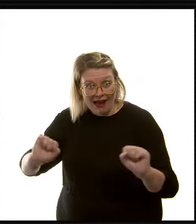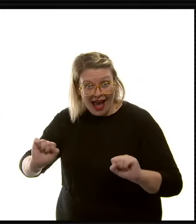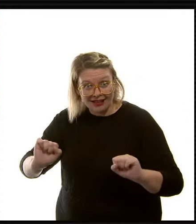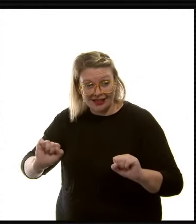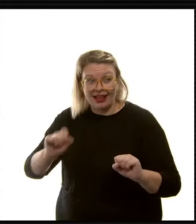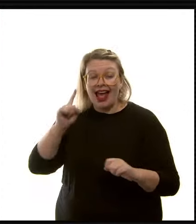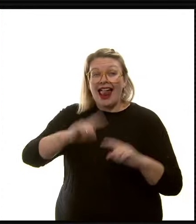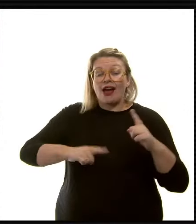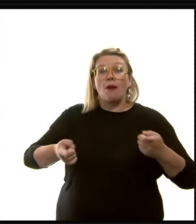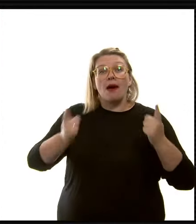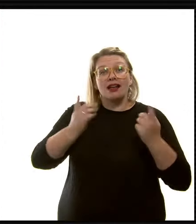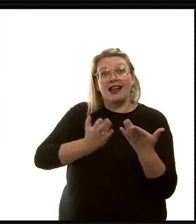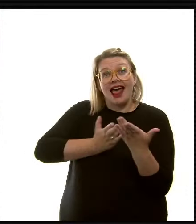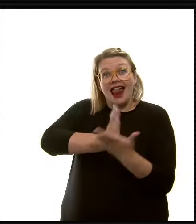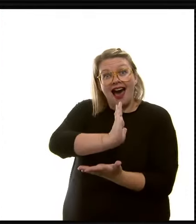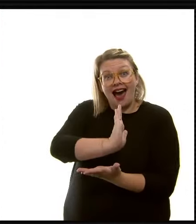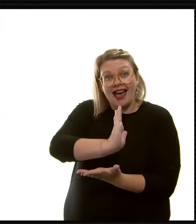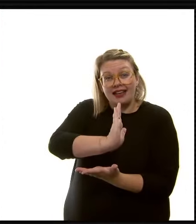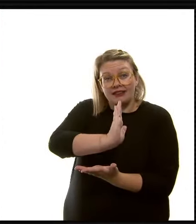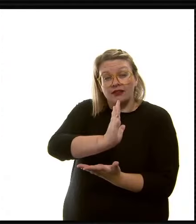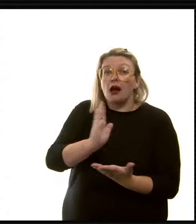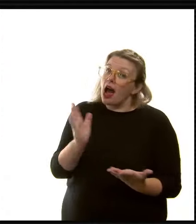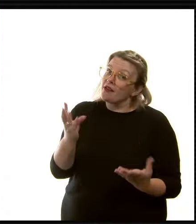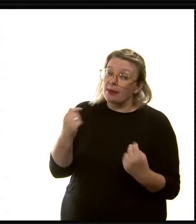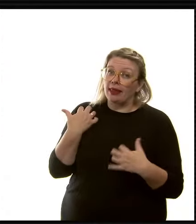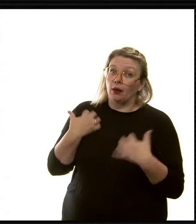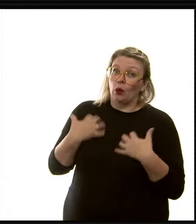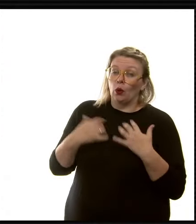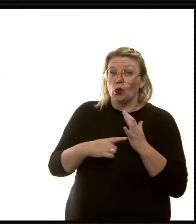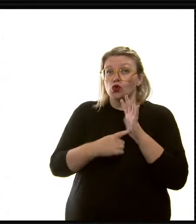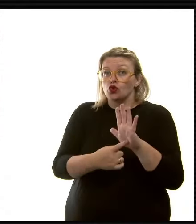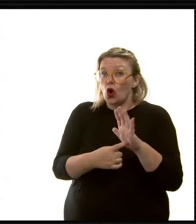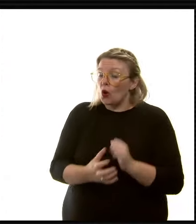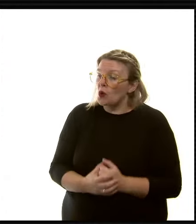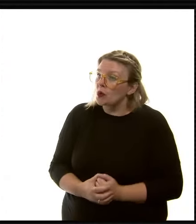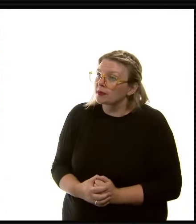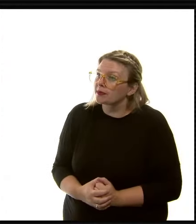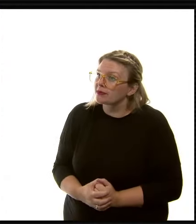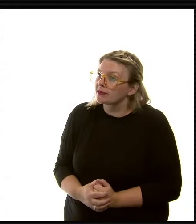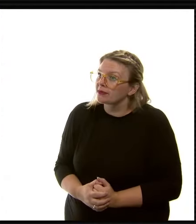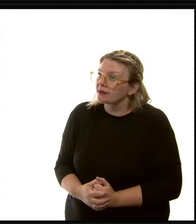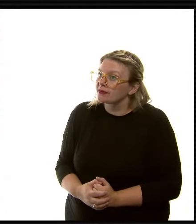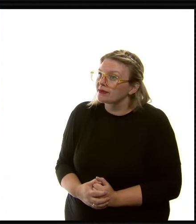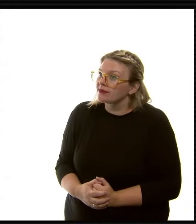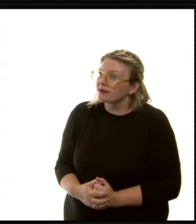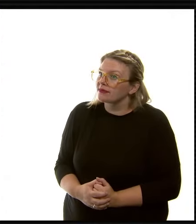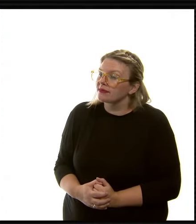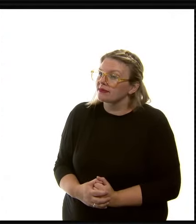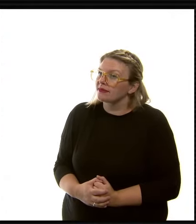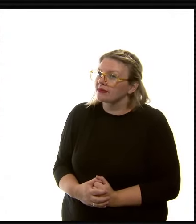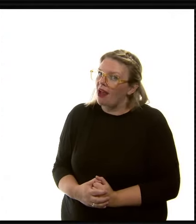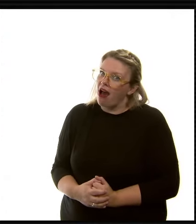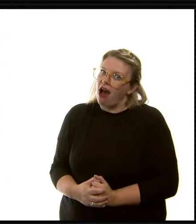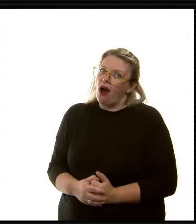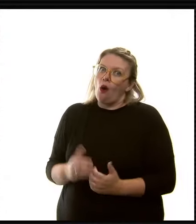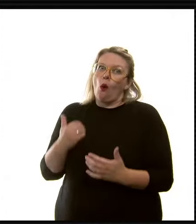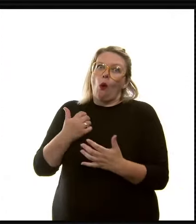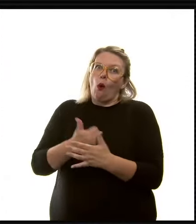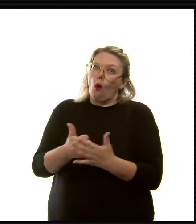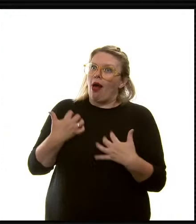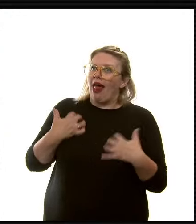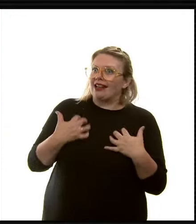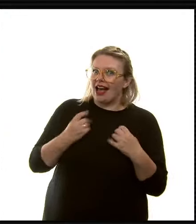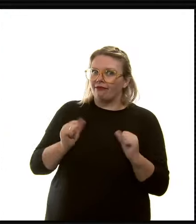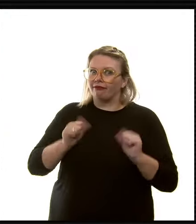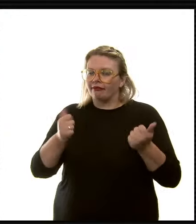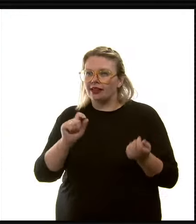Masters Live, which means we might have a little something interesting. Oh, yes. All-Stars, there's always an epic twist, and here's an epic person